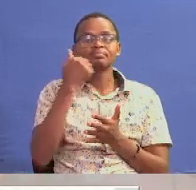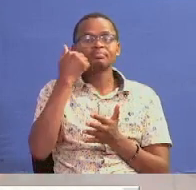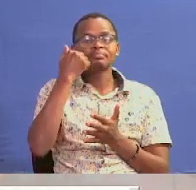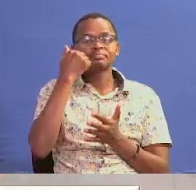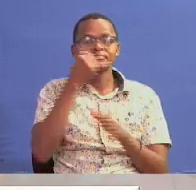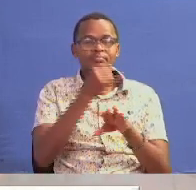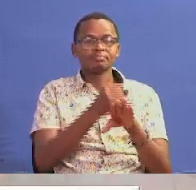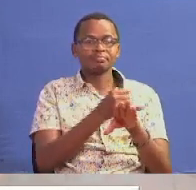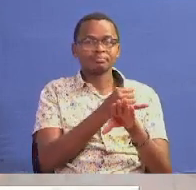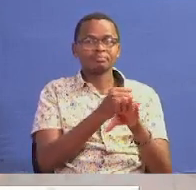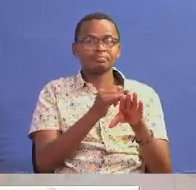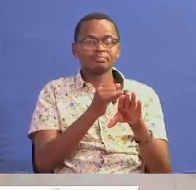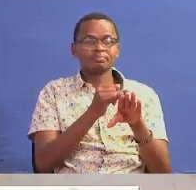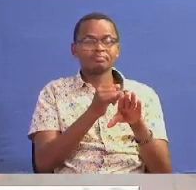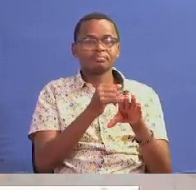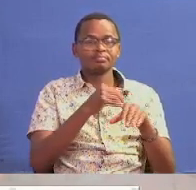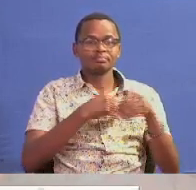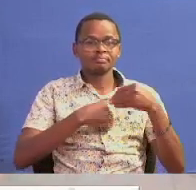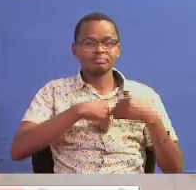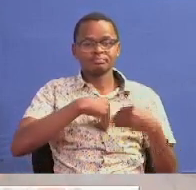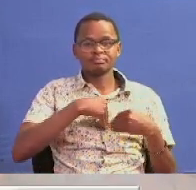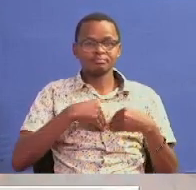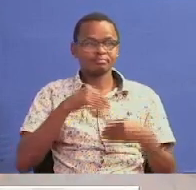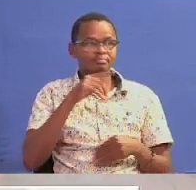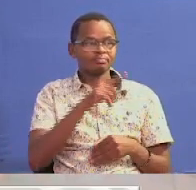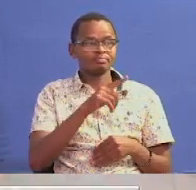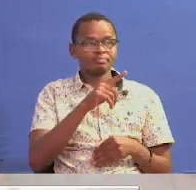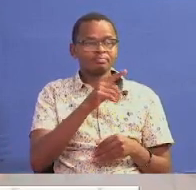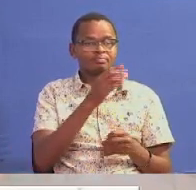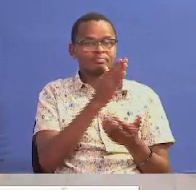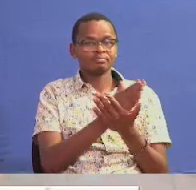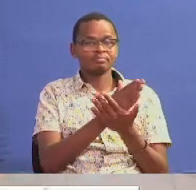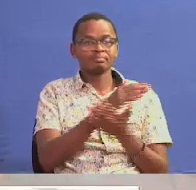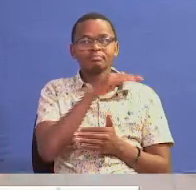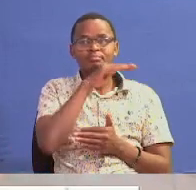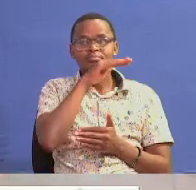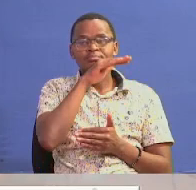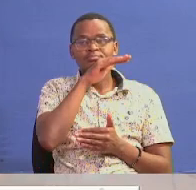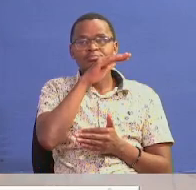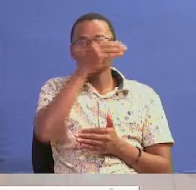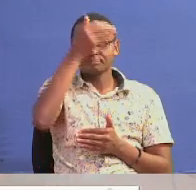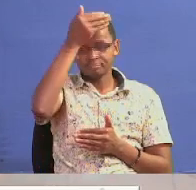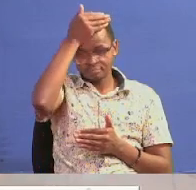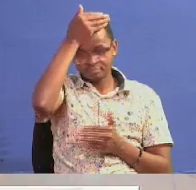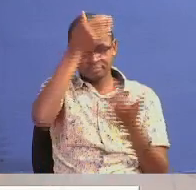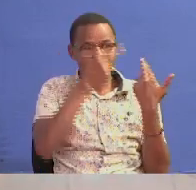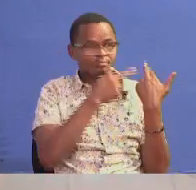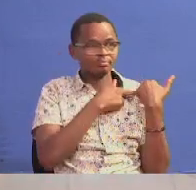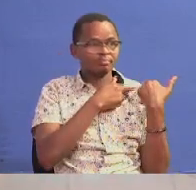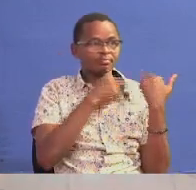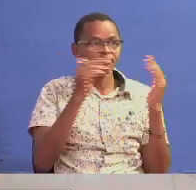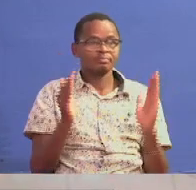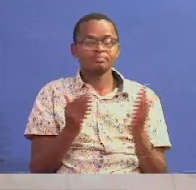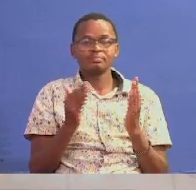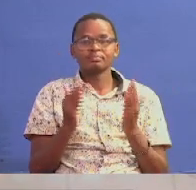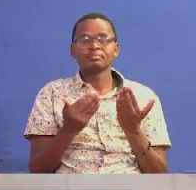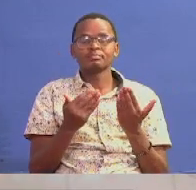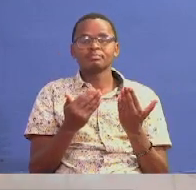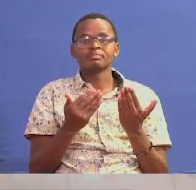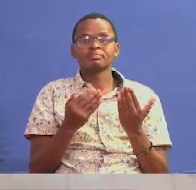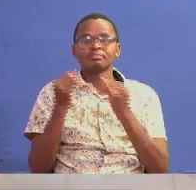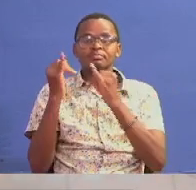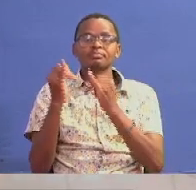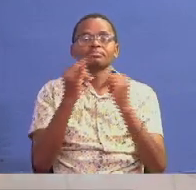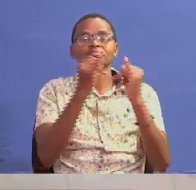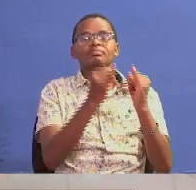sick, that are injured, disabled, and those who are actually dying. Nursing is also responsible for encouraging the health